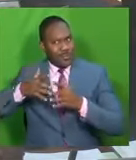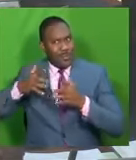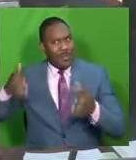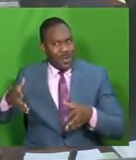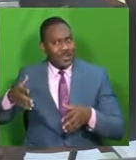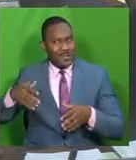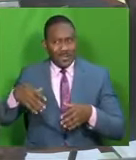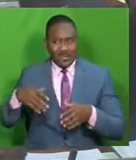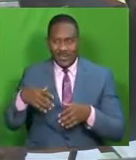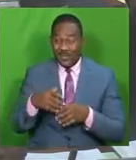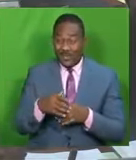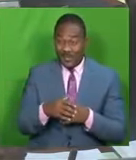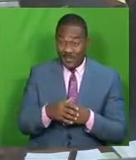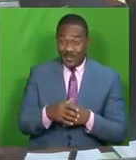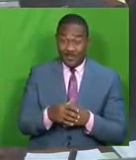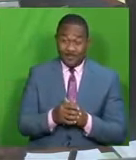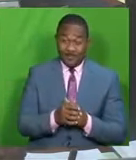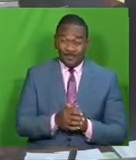And Mr. Speaker,